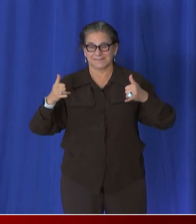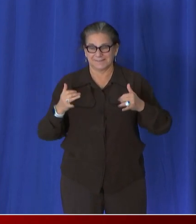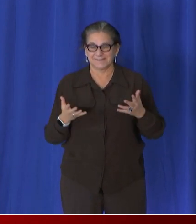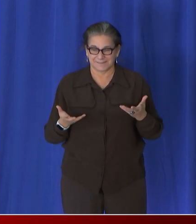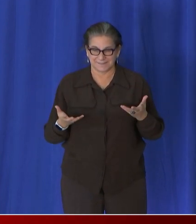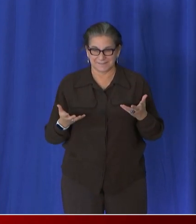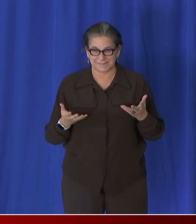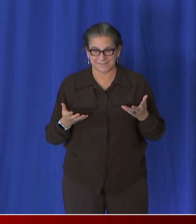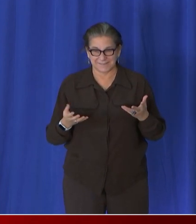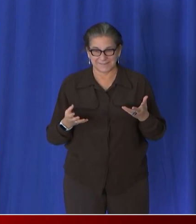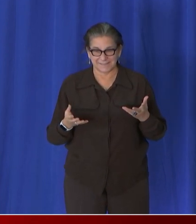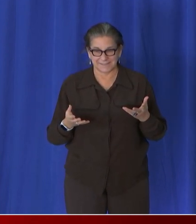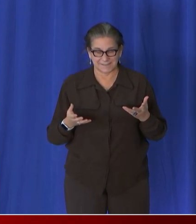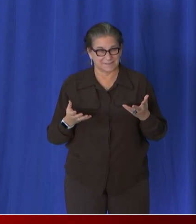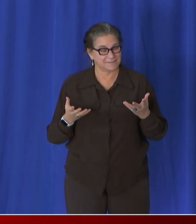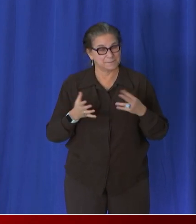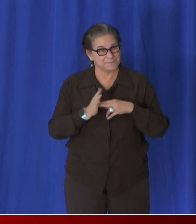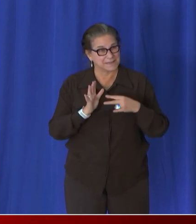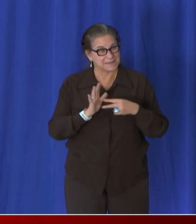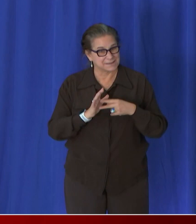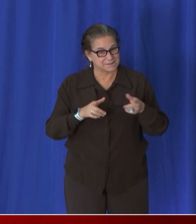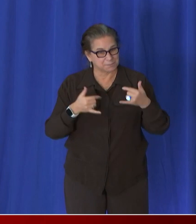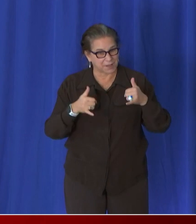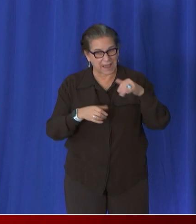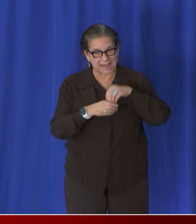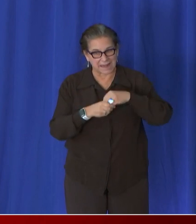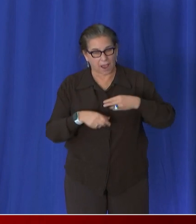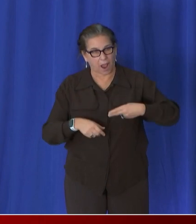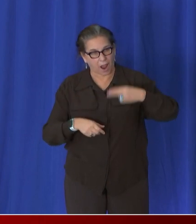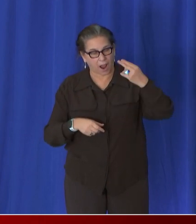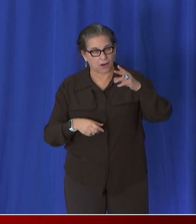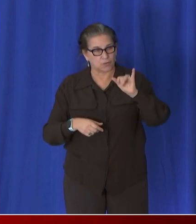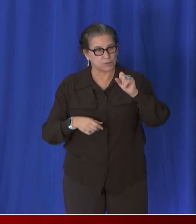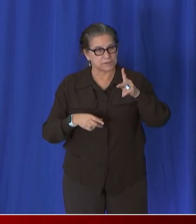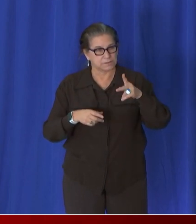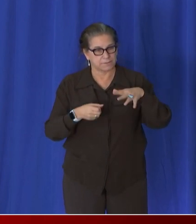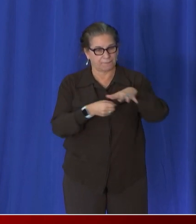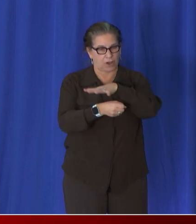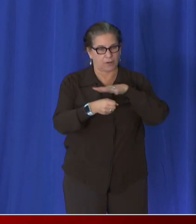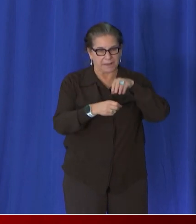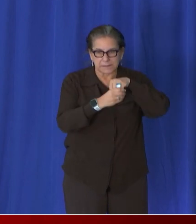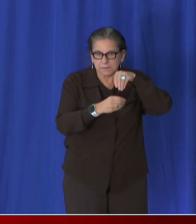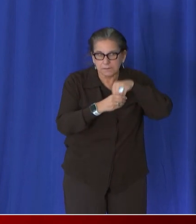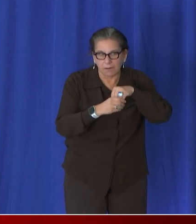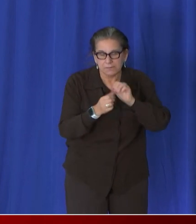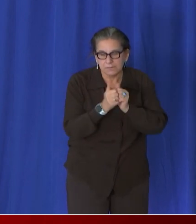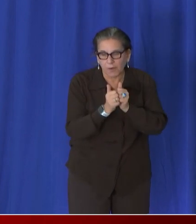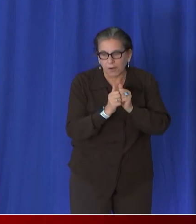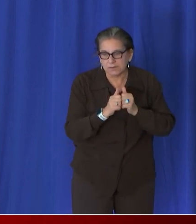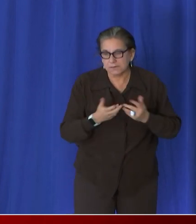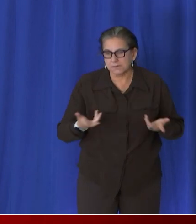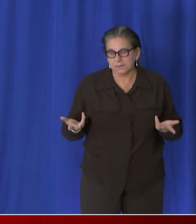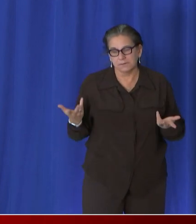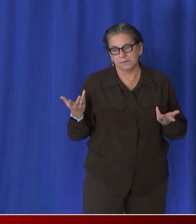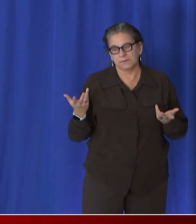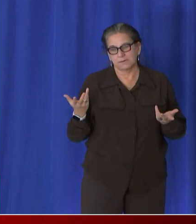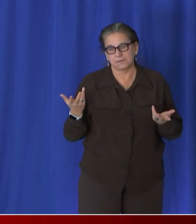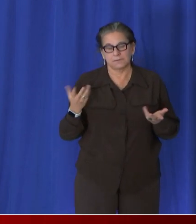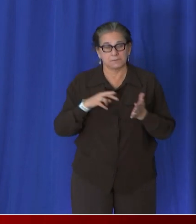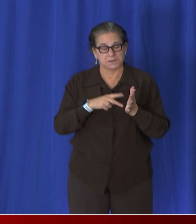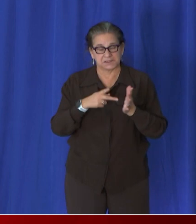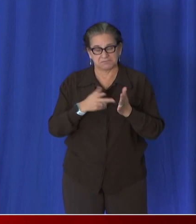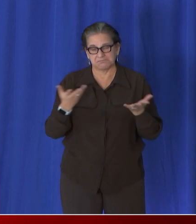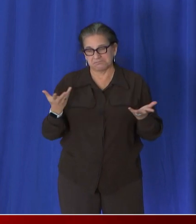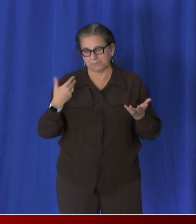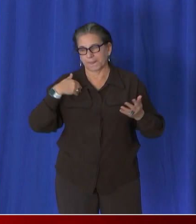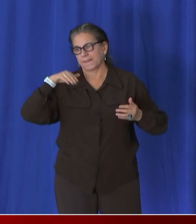keep our schools and child care facilities open and safe. And so we urge parents right now to make a